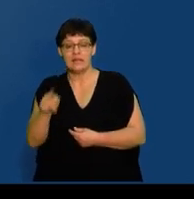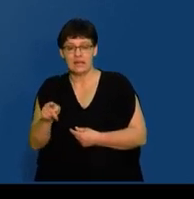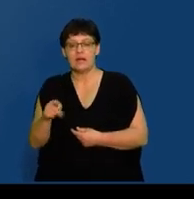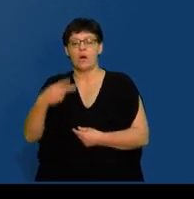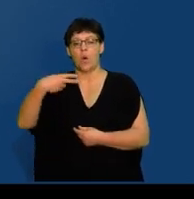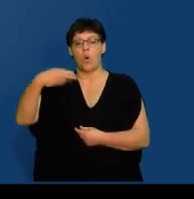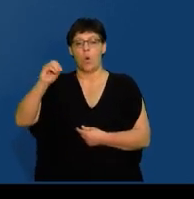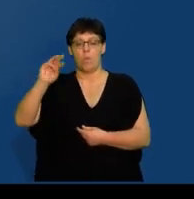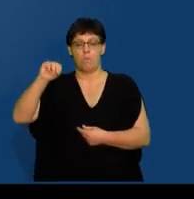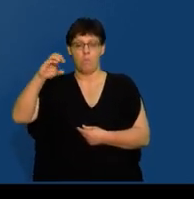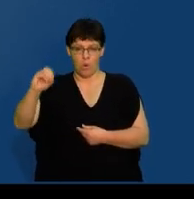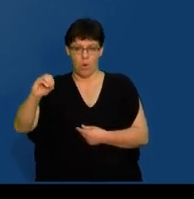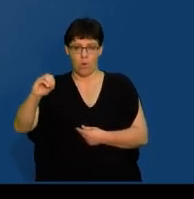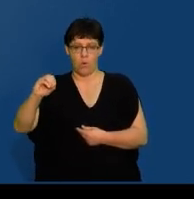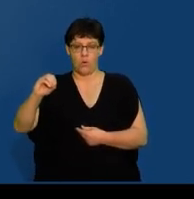homozygous